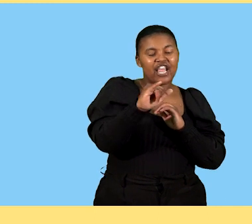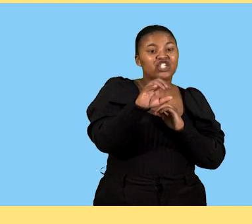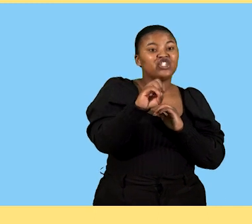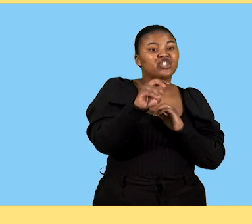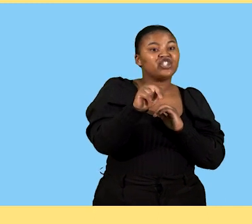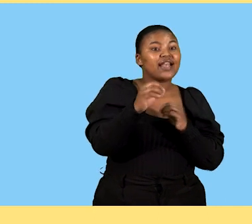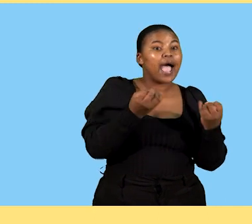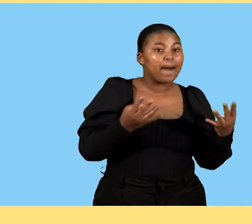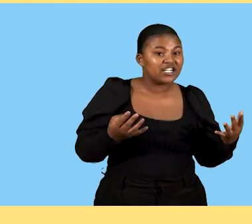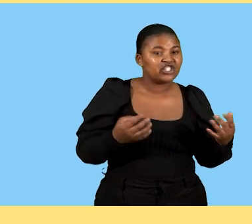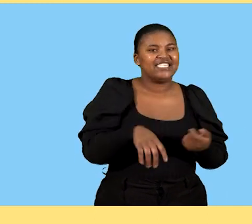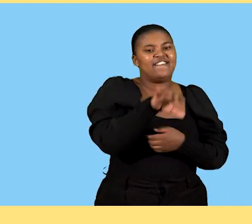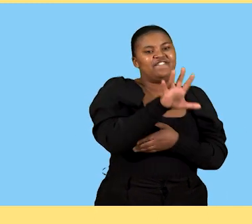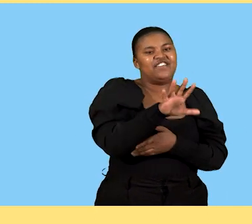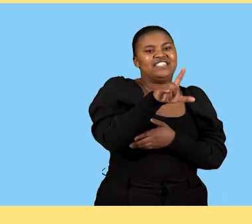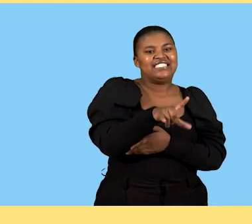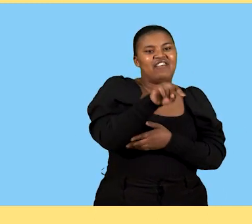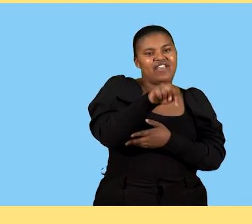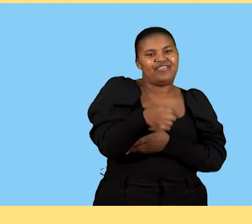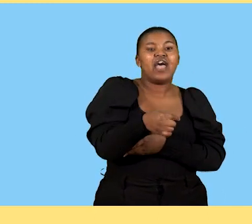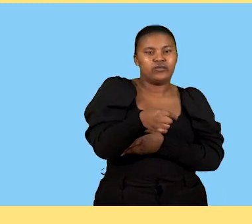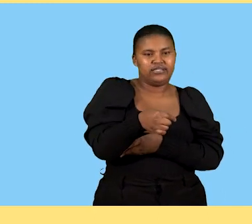accumulated depreciation is